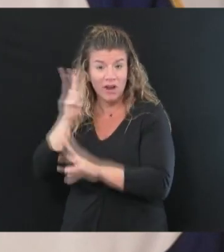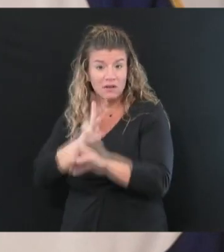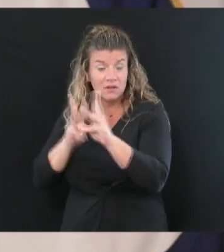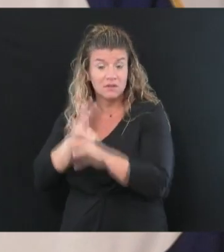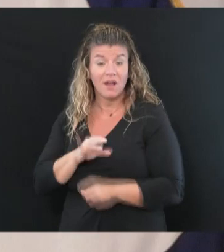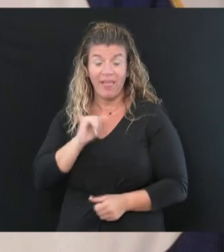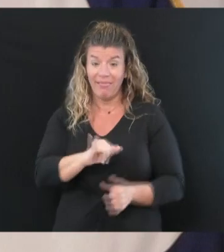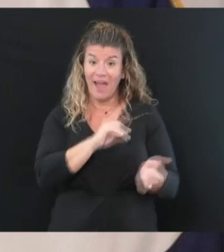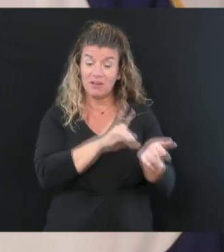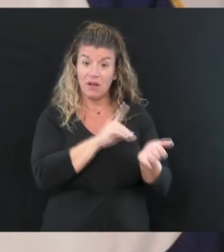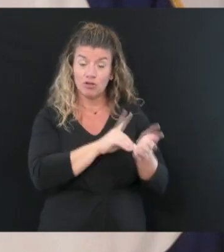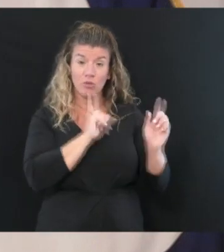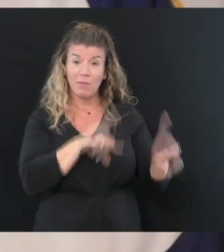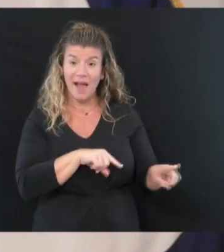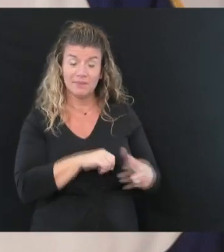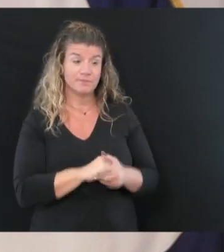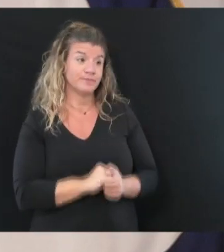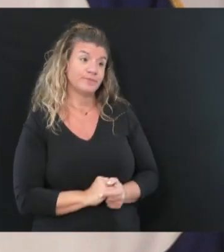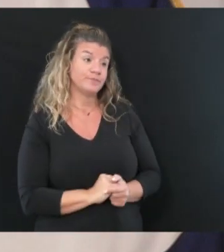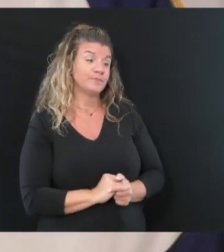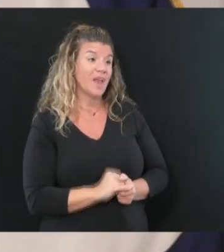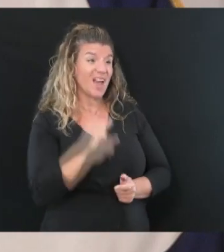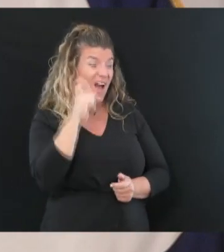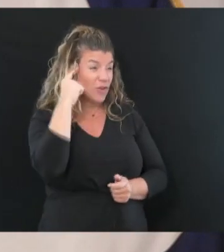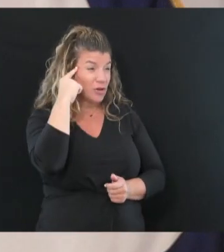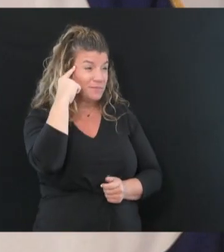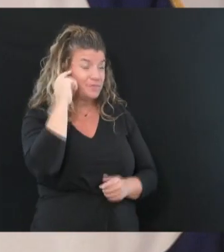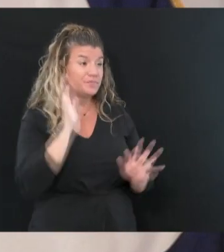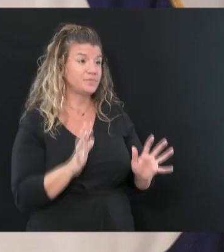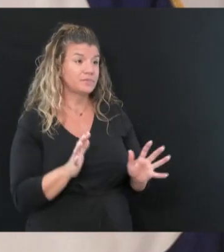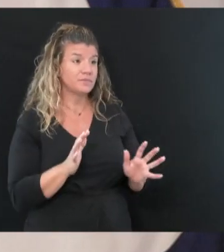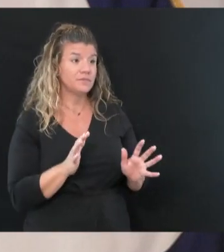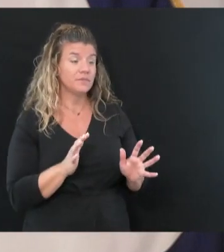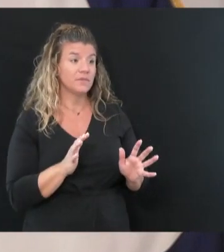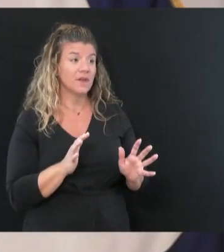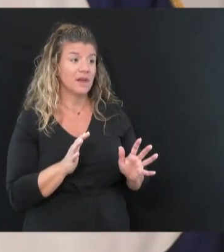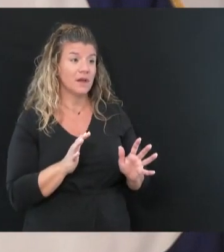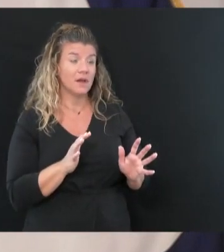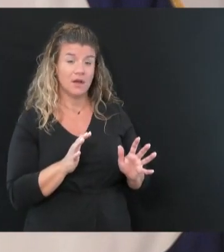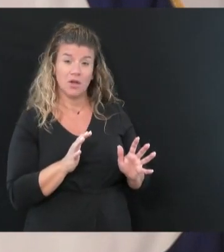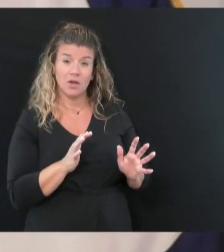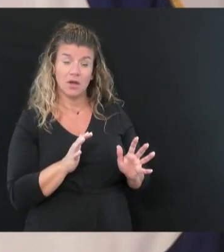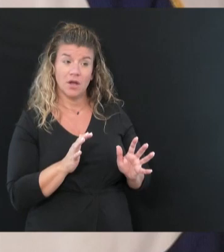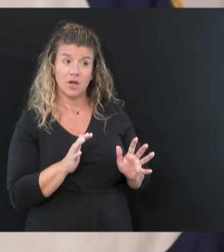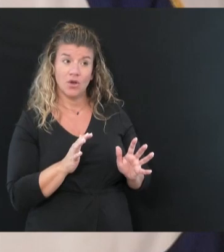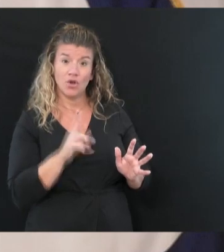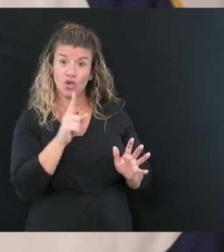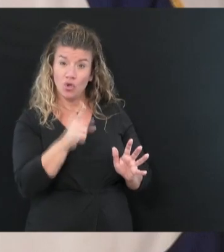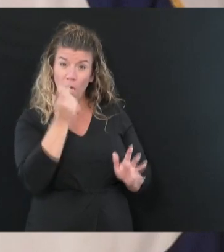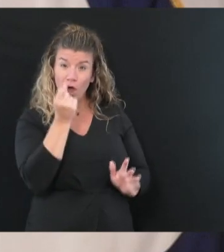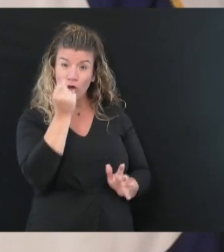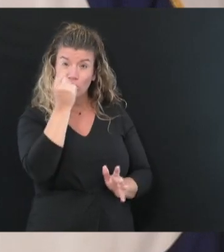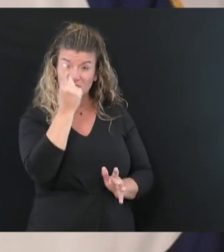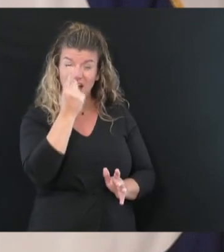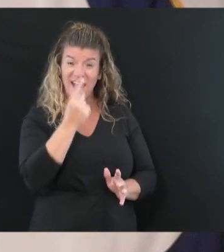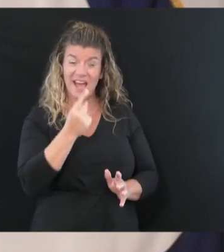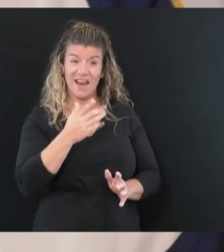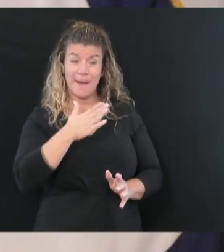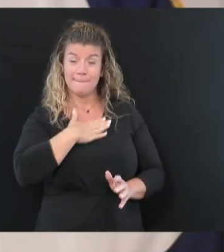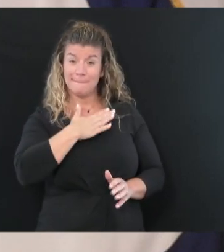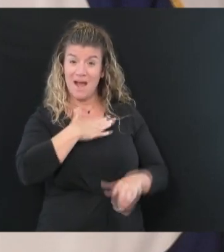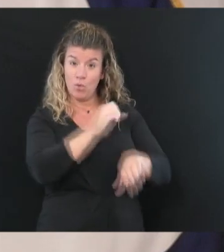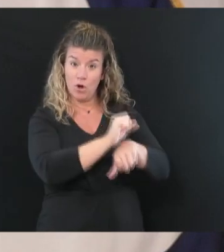said to me, he said, Governor, he said, do you see that I think in my